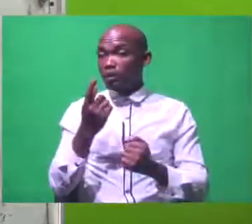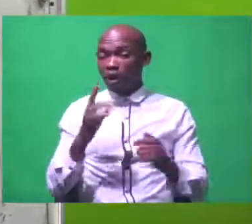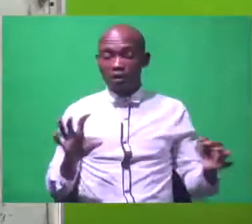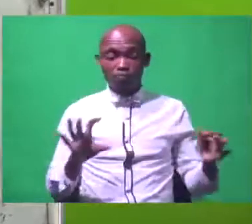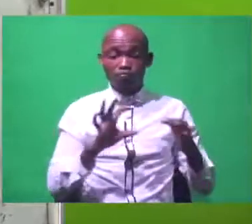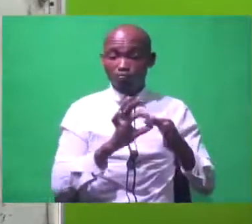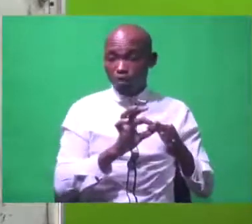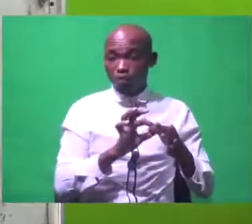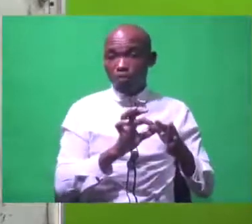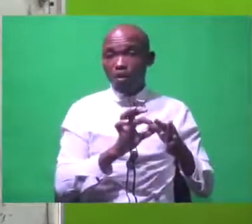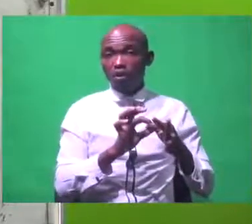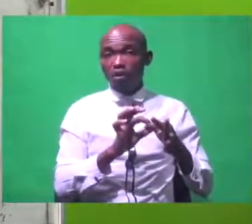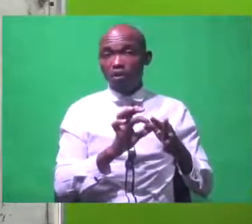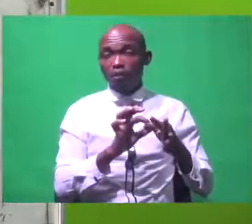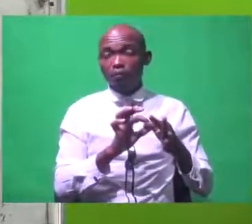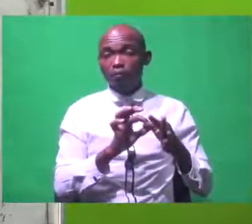combination